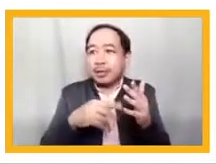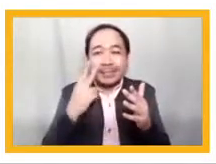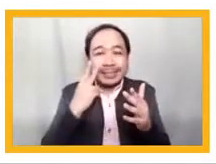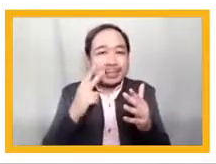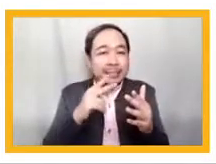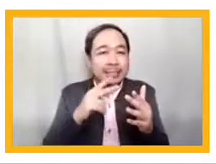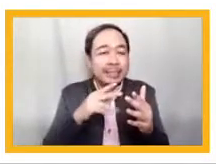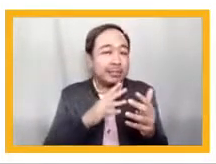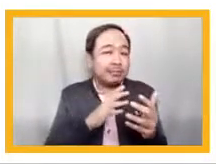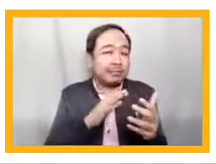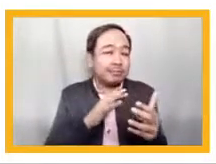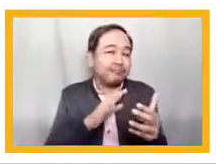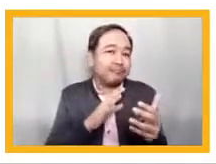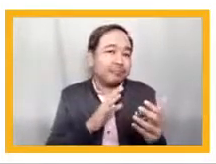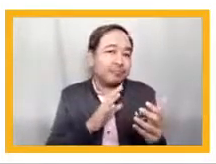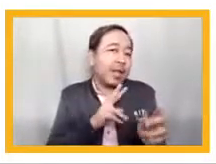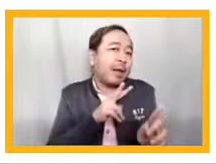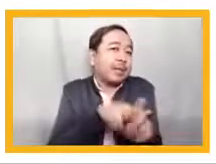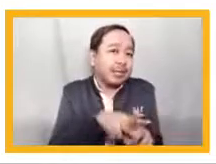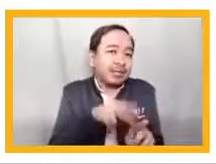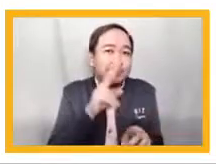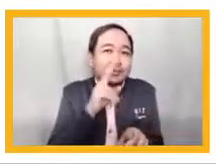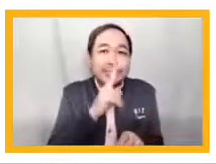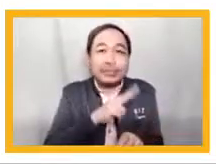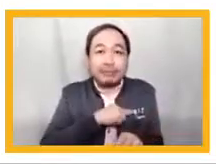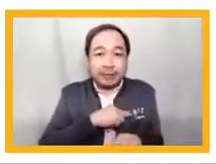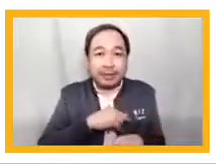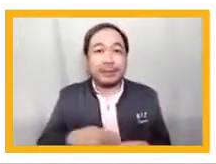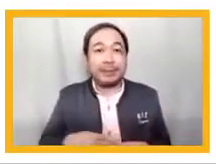So over to you, please.